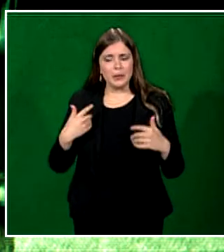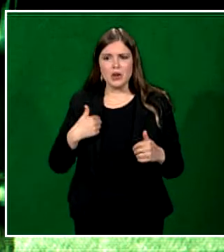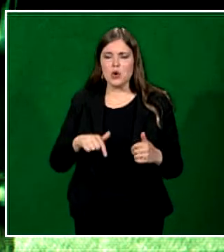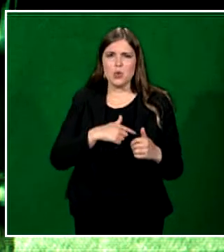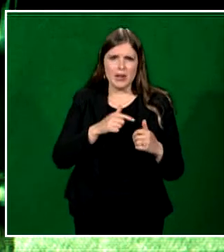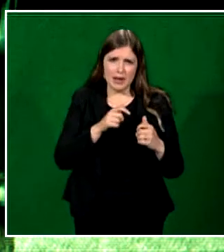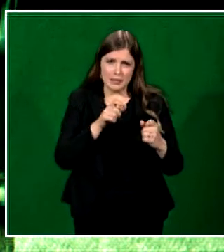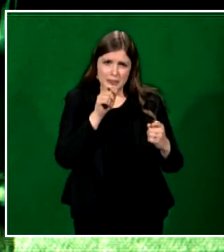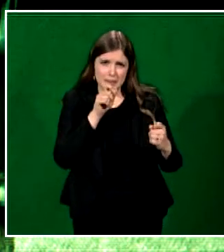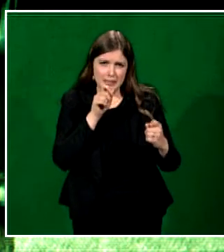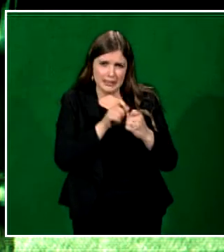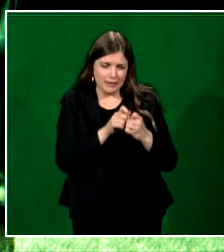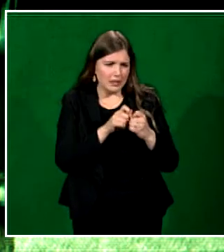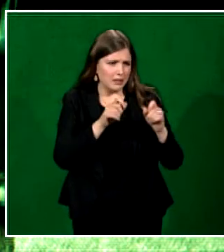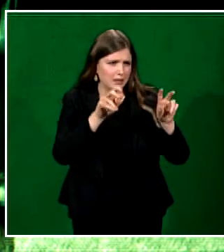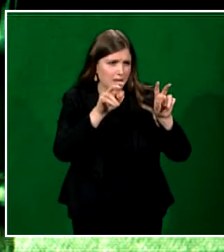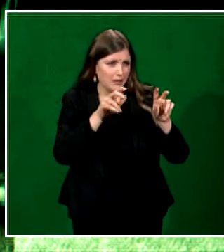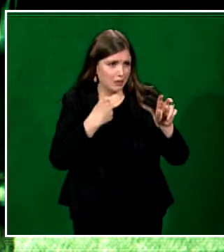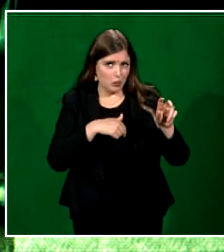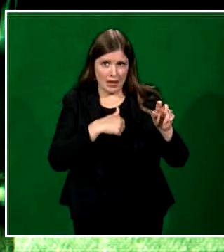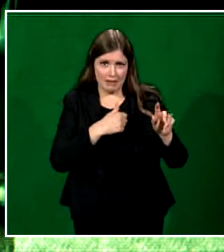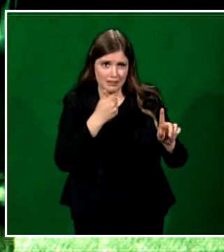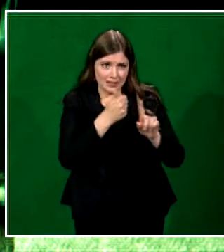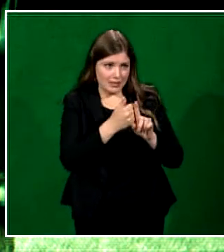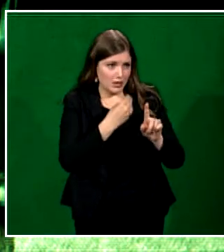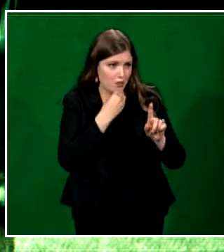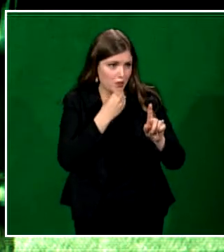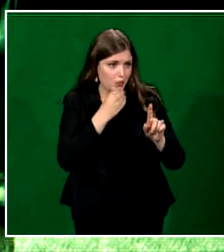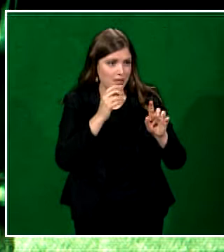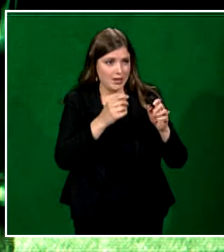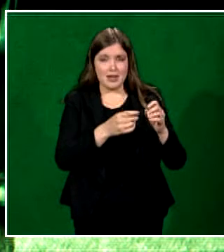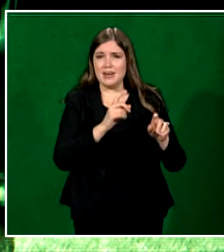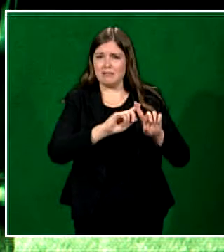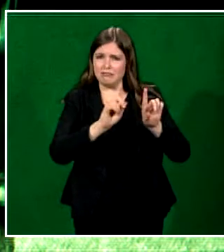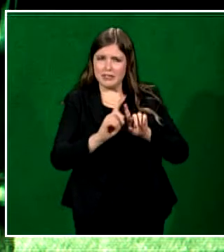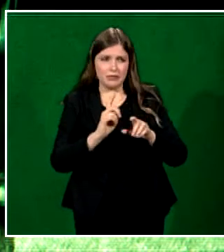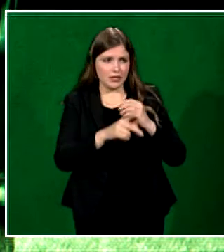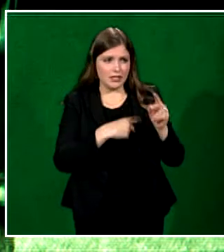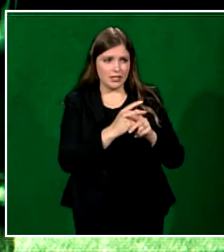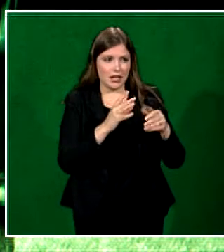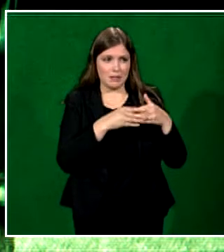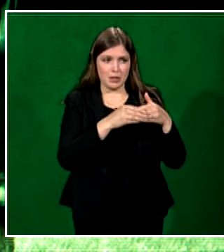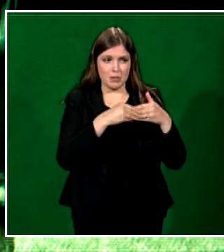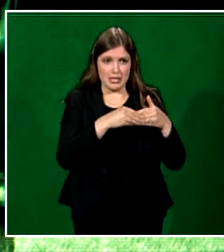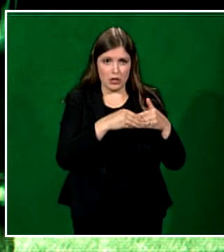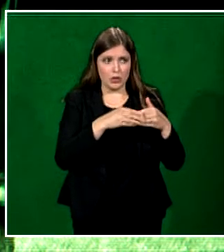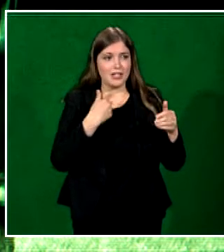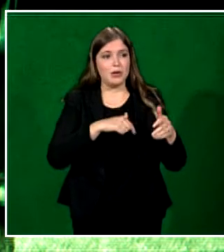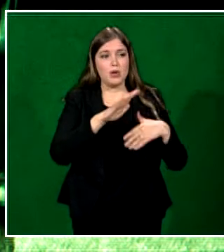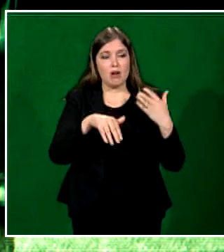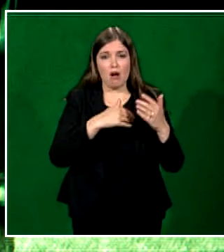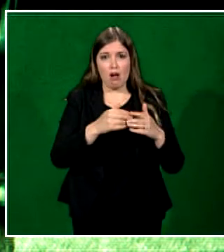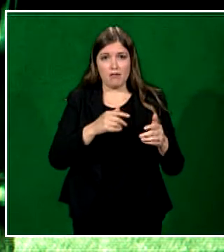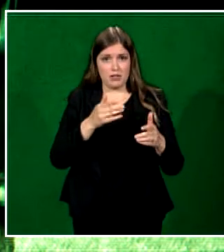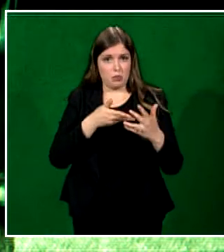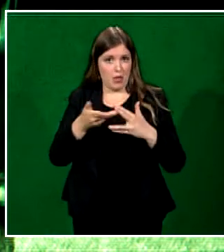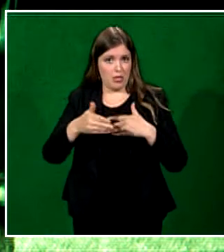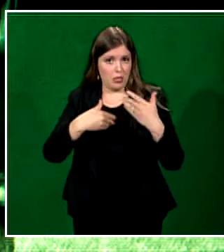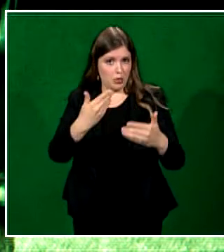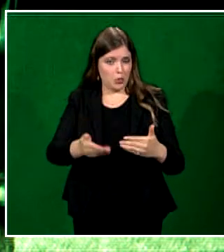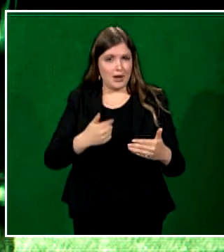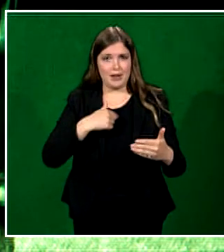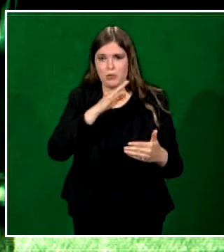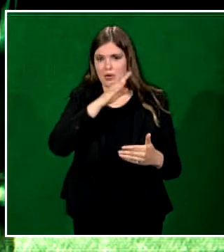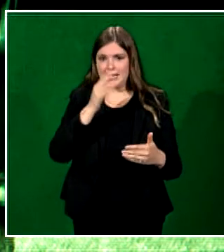for our meals, went for parties, served food on disposable plates and different plastic materials. All this would throw away immediately after use and never